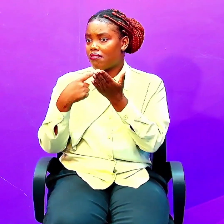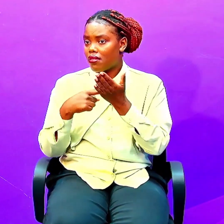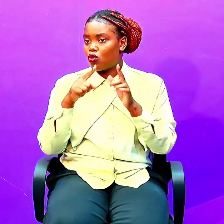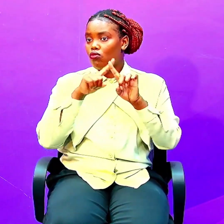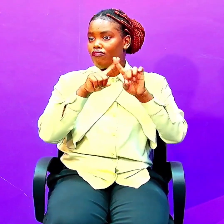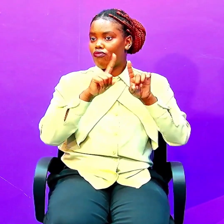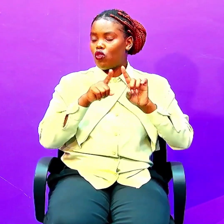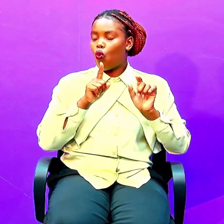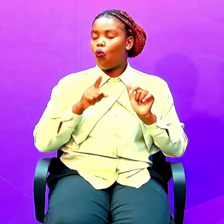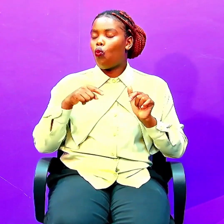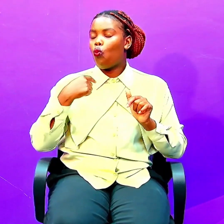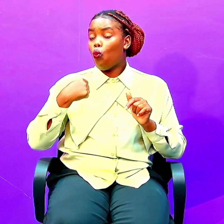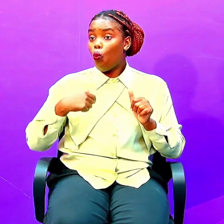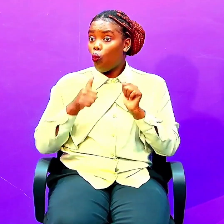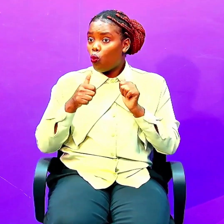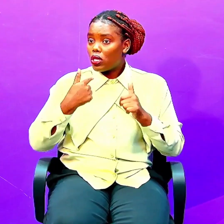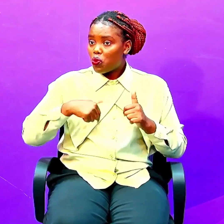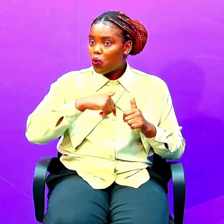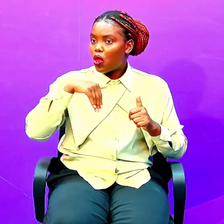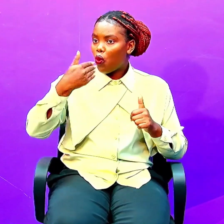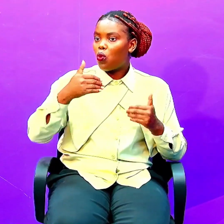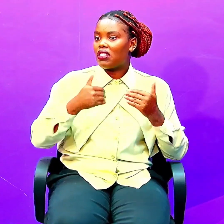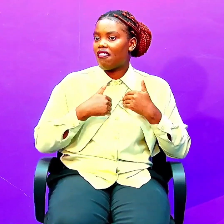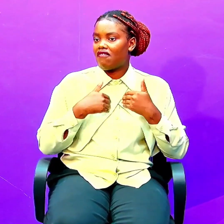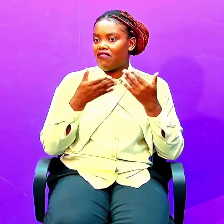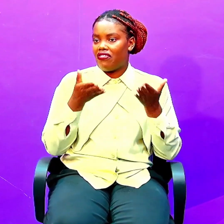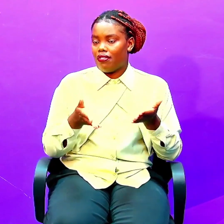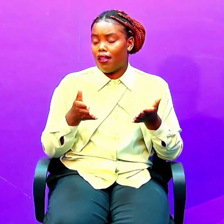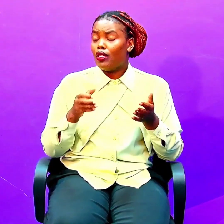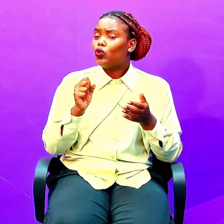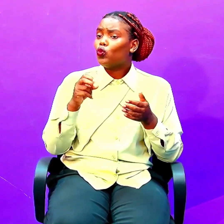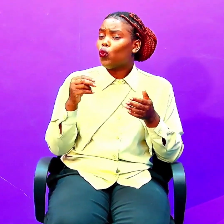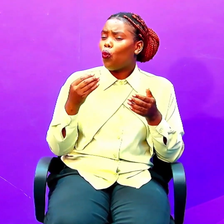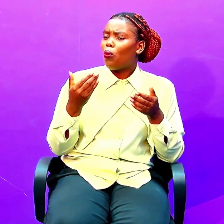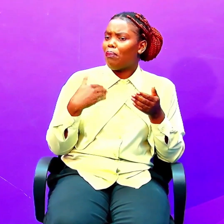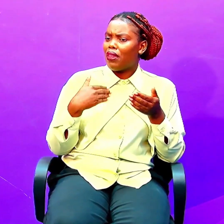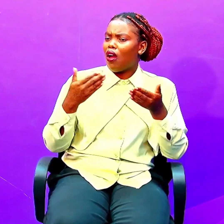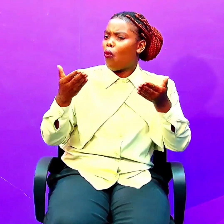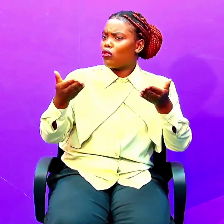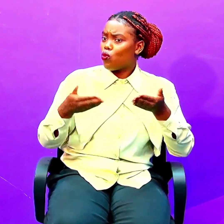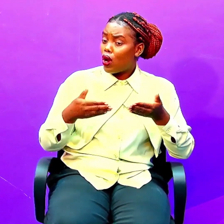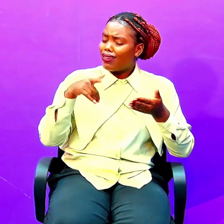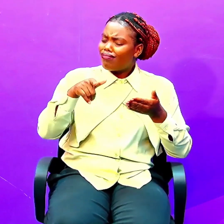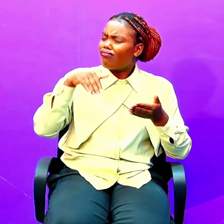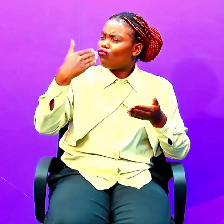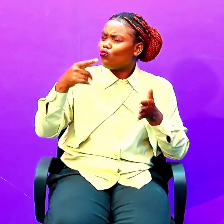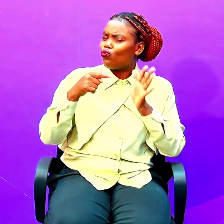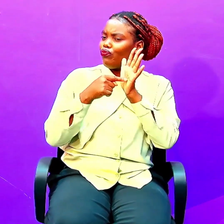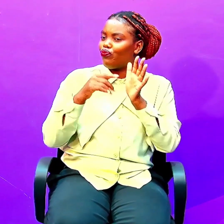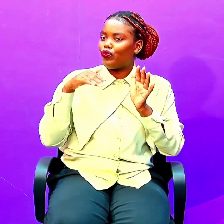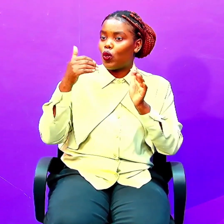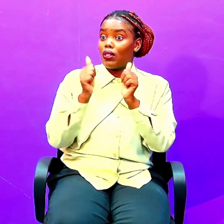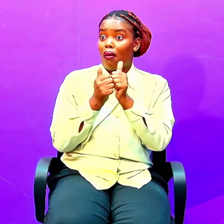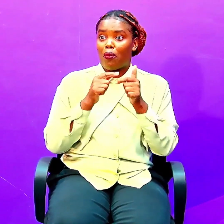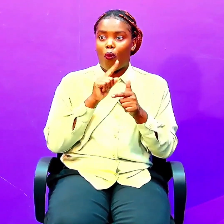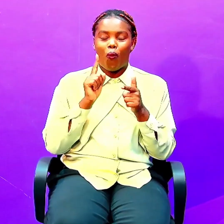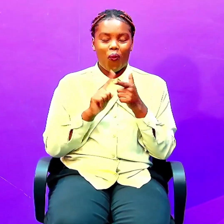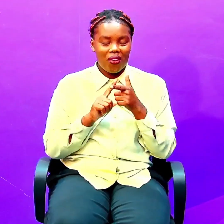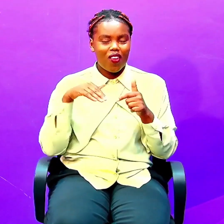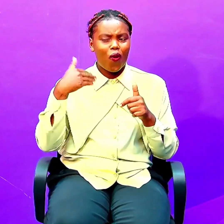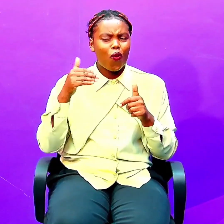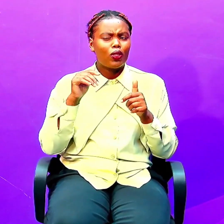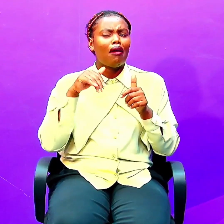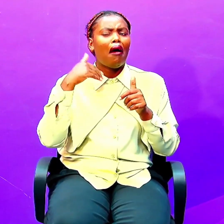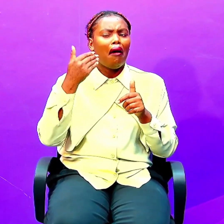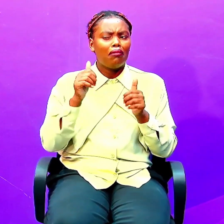perspectives in our society today that we always discuss. So I want to welcome you to our